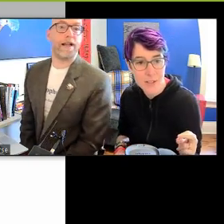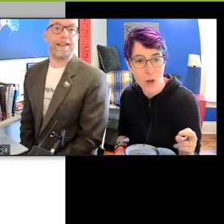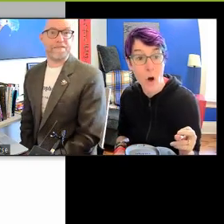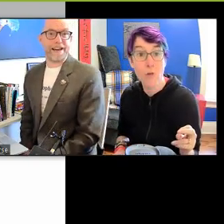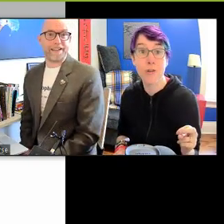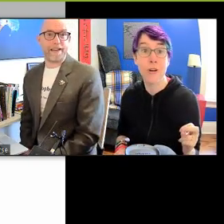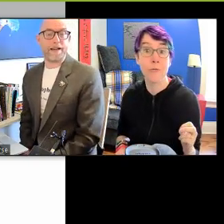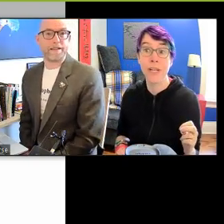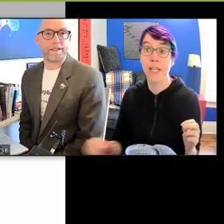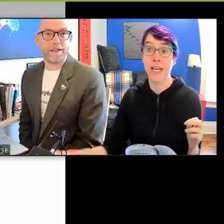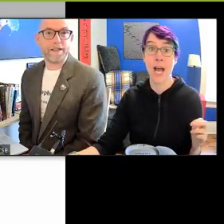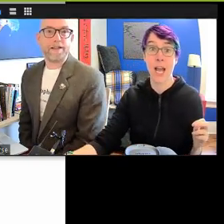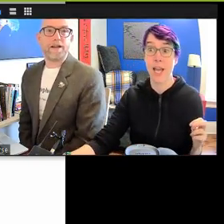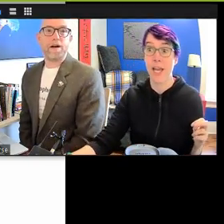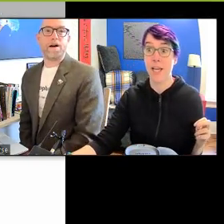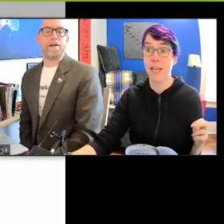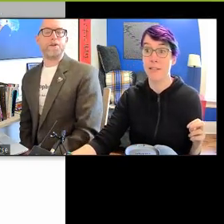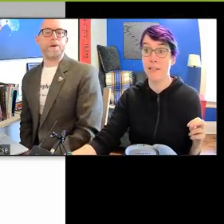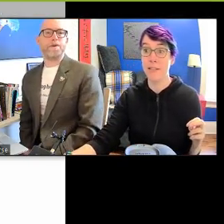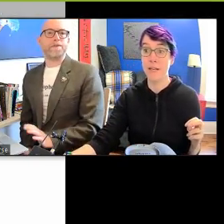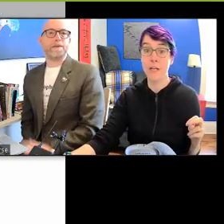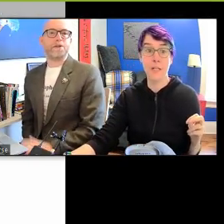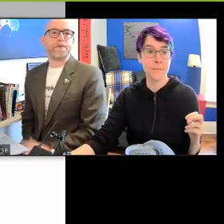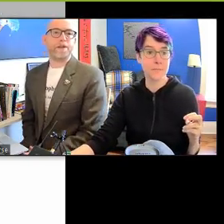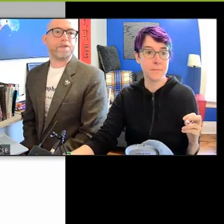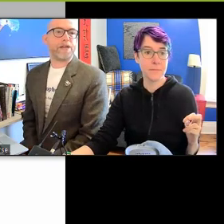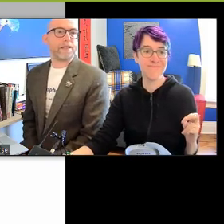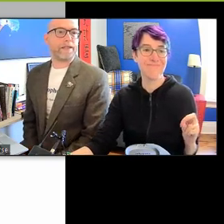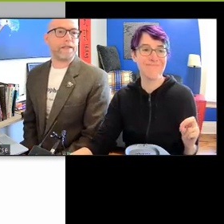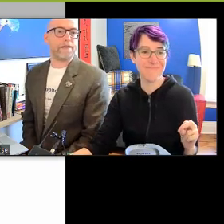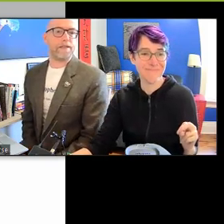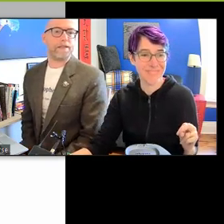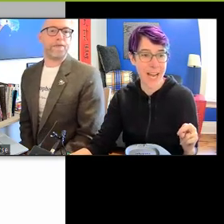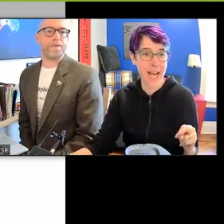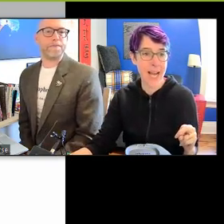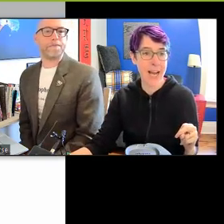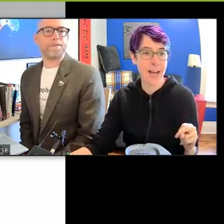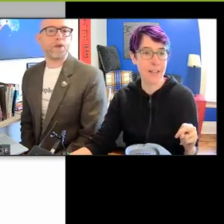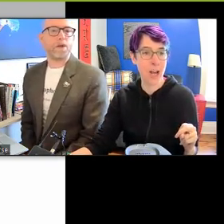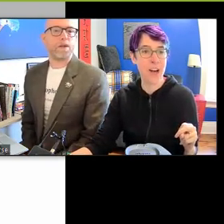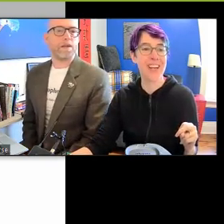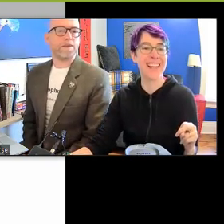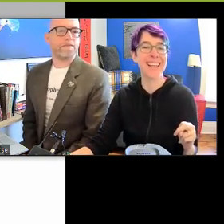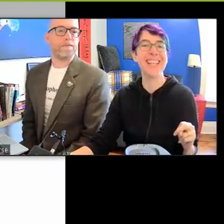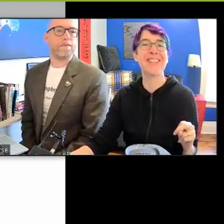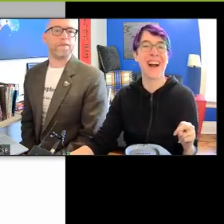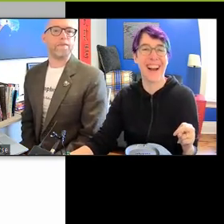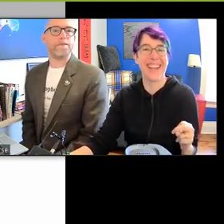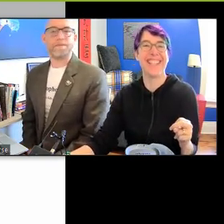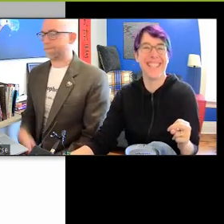Social. I love that. Social. Yes. Really nice. Oh, it's too bad we don't have time to show videos of Jacqueline Gill and stuff. Yeah, large and